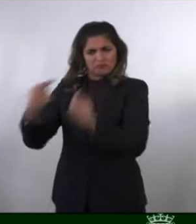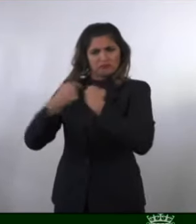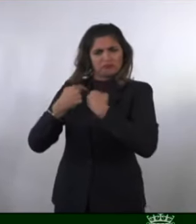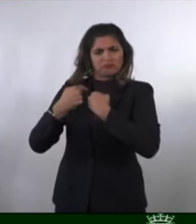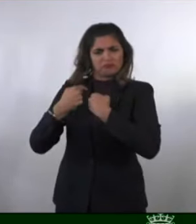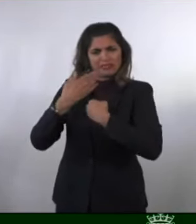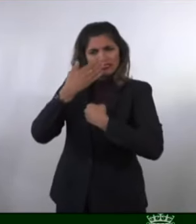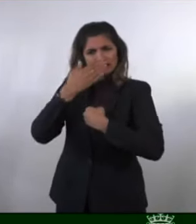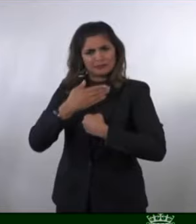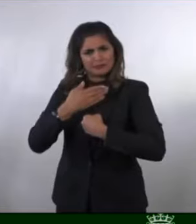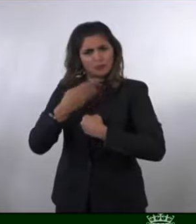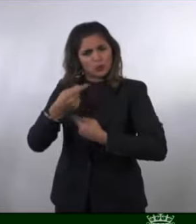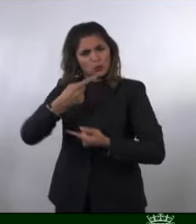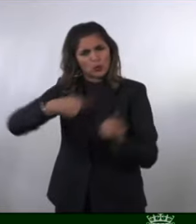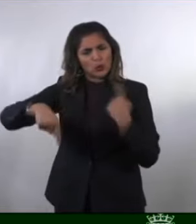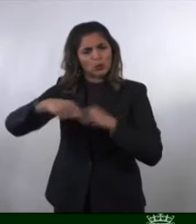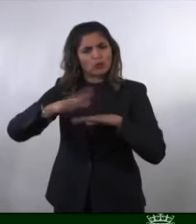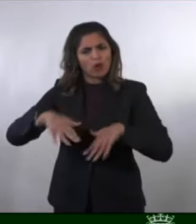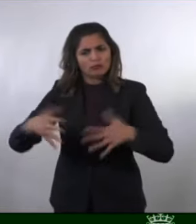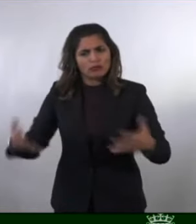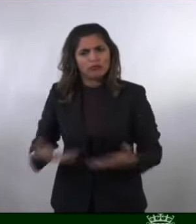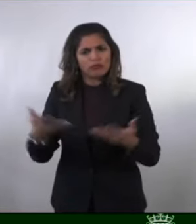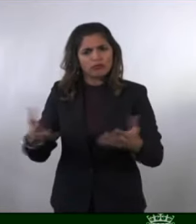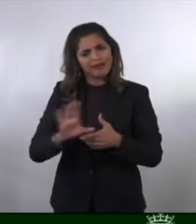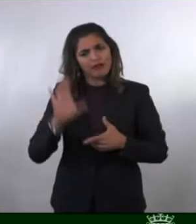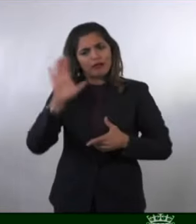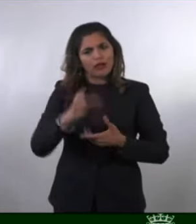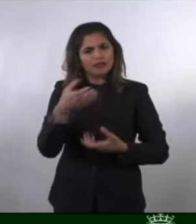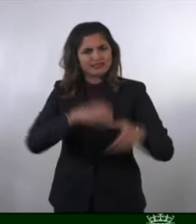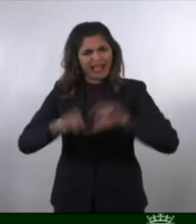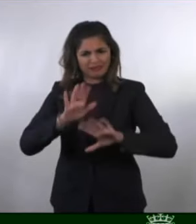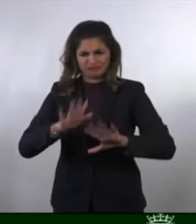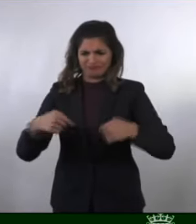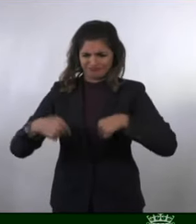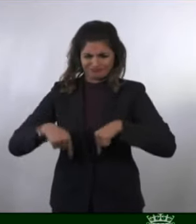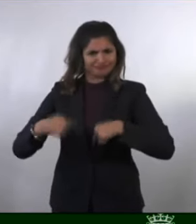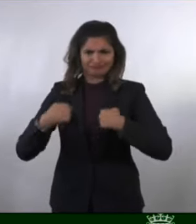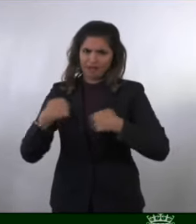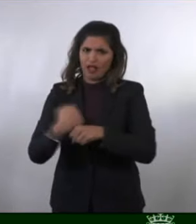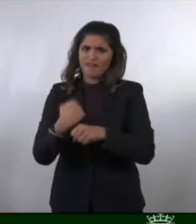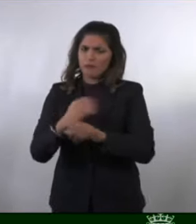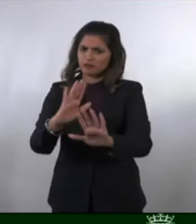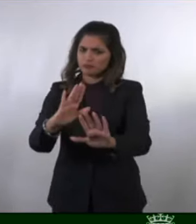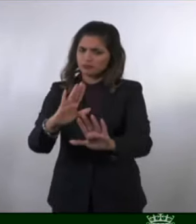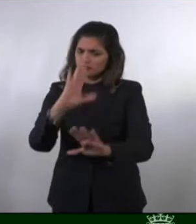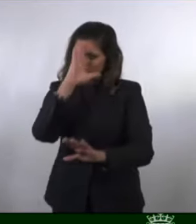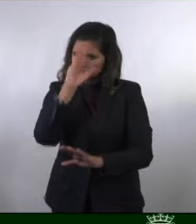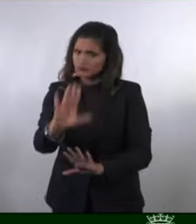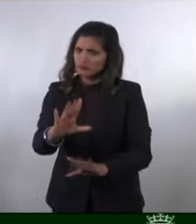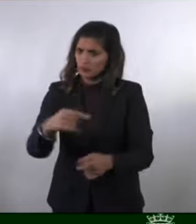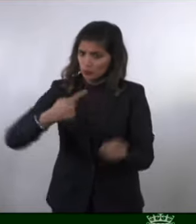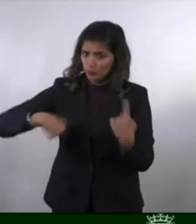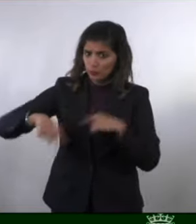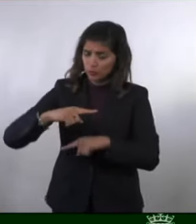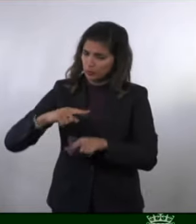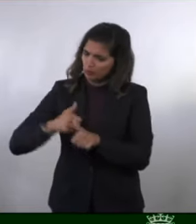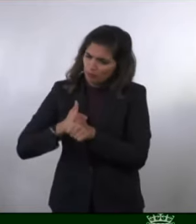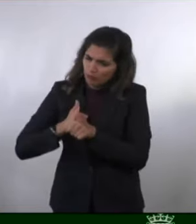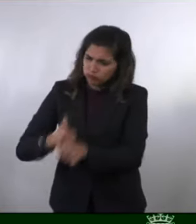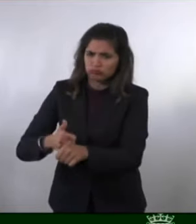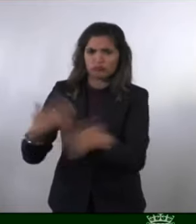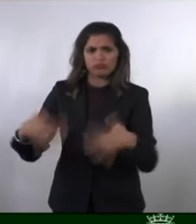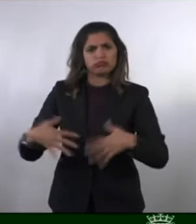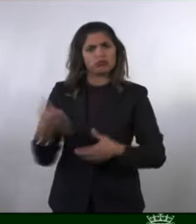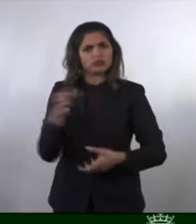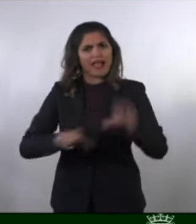don't encourage investment in science. He certainly can't mean this government, because we've put forward the biggest ever programme of